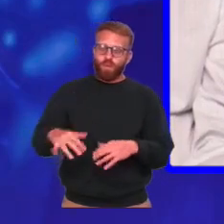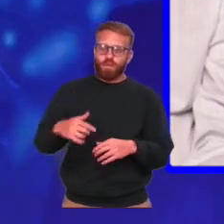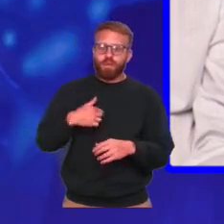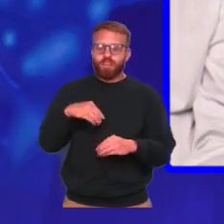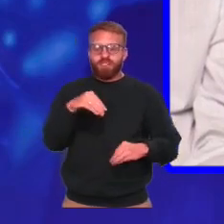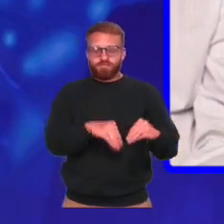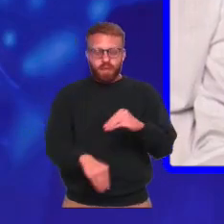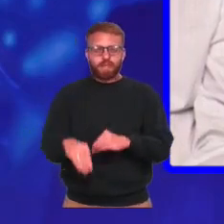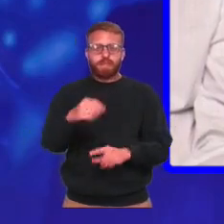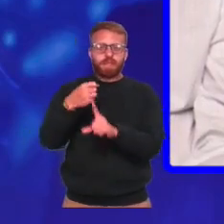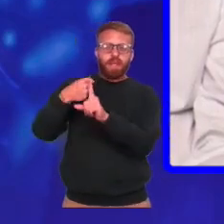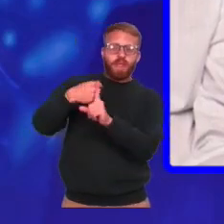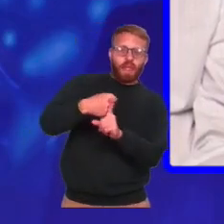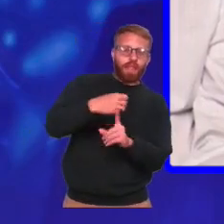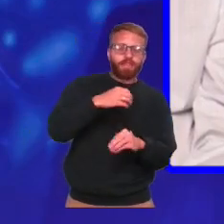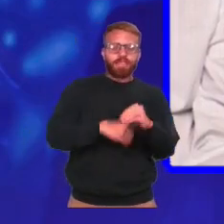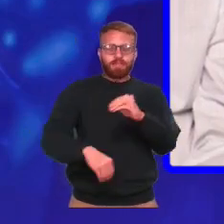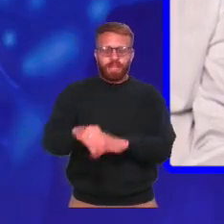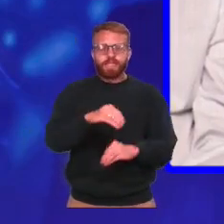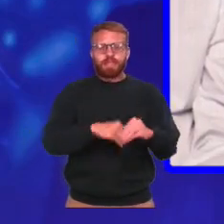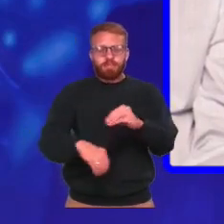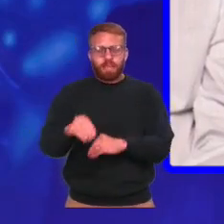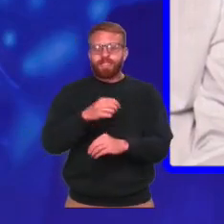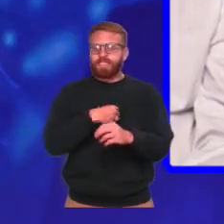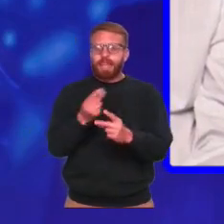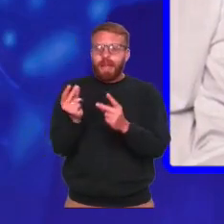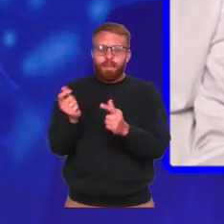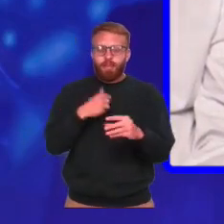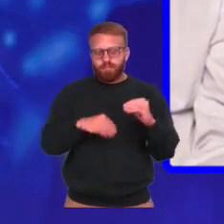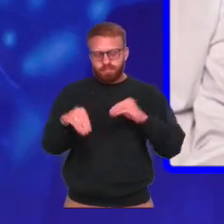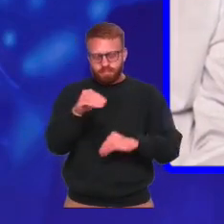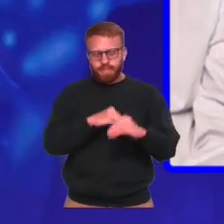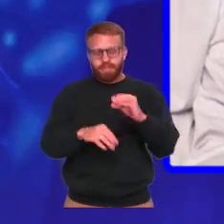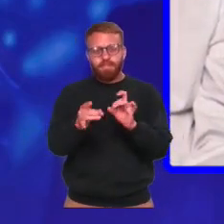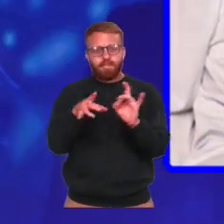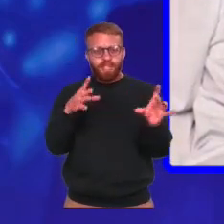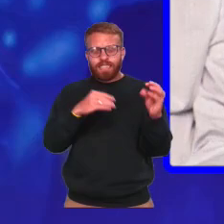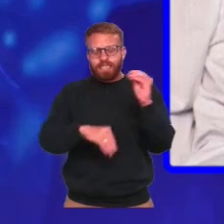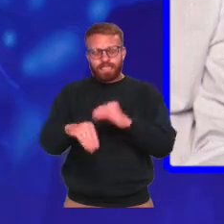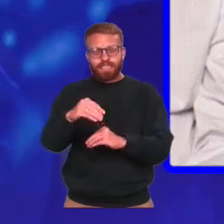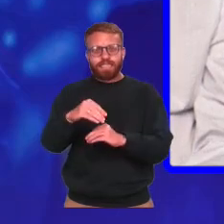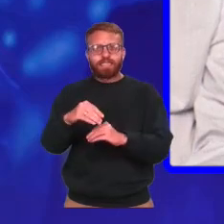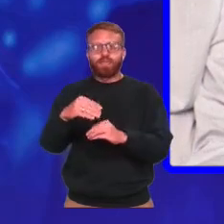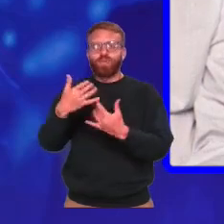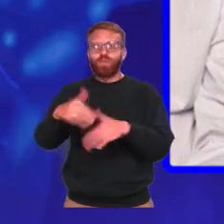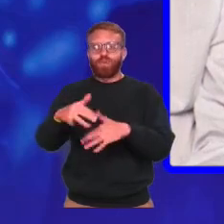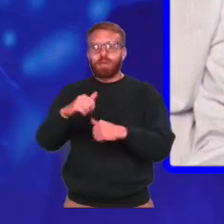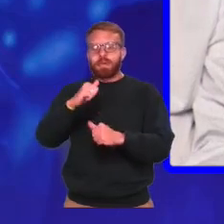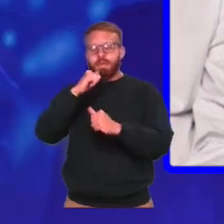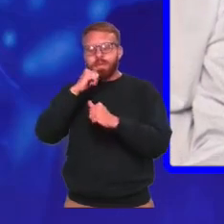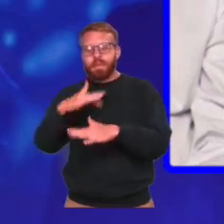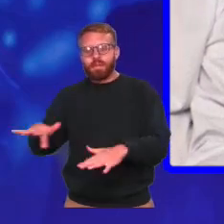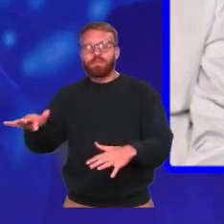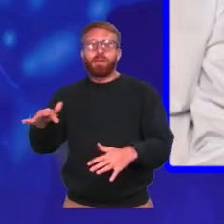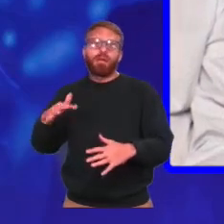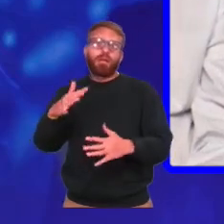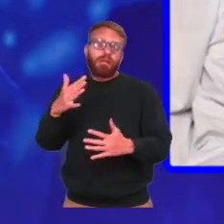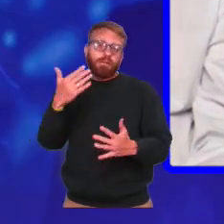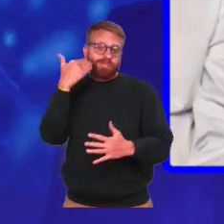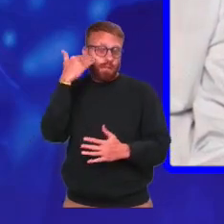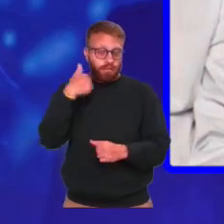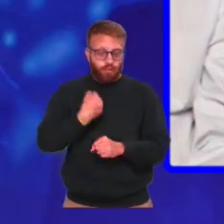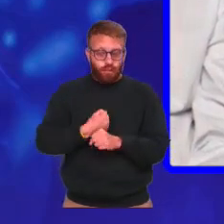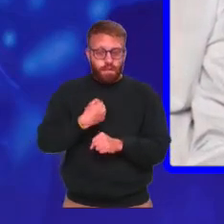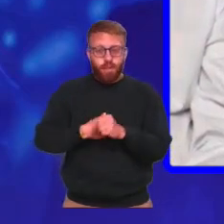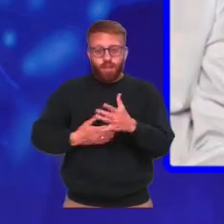immovable dates, these products that the audience is expecting, we still understand that at the end of the day, we're human beings and we have to work